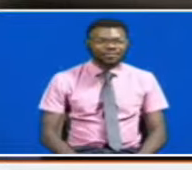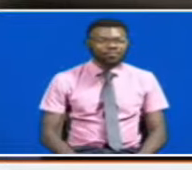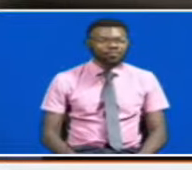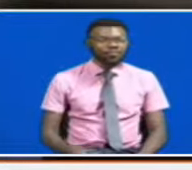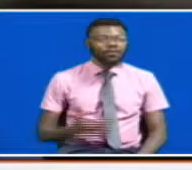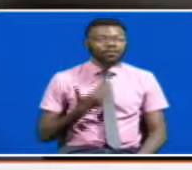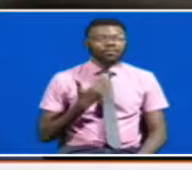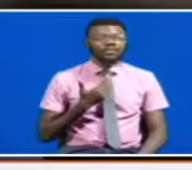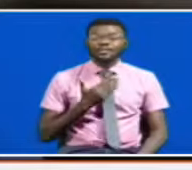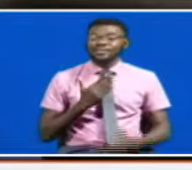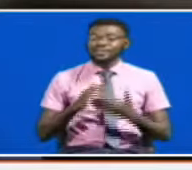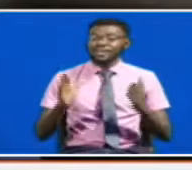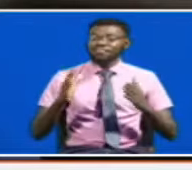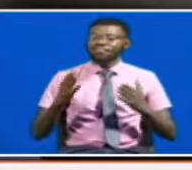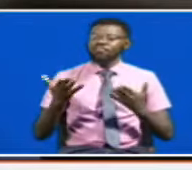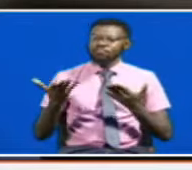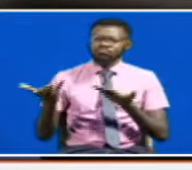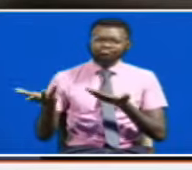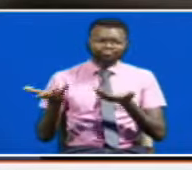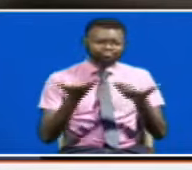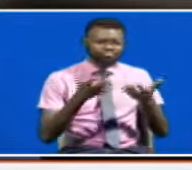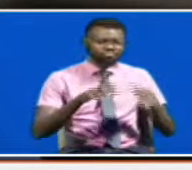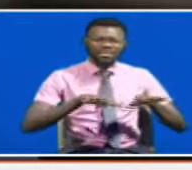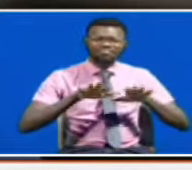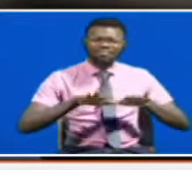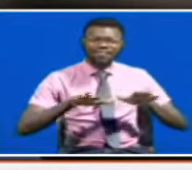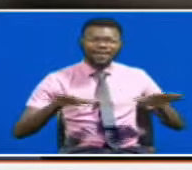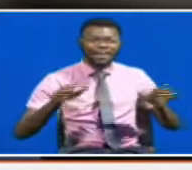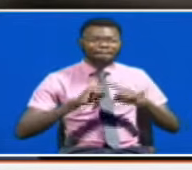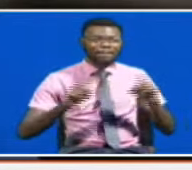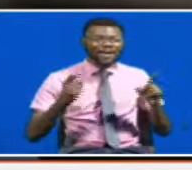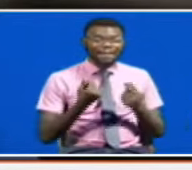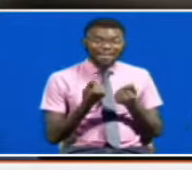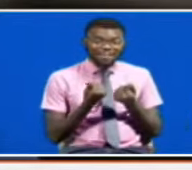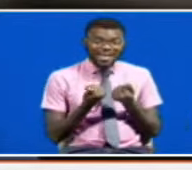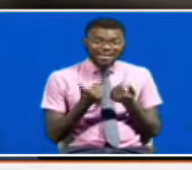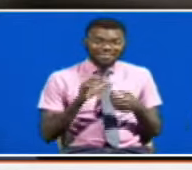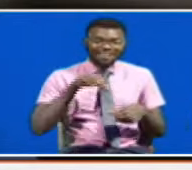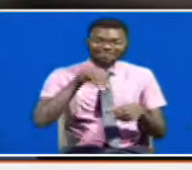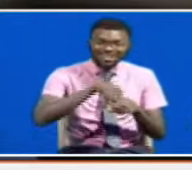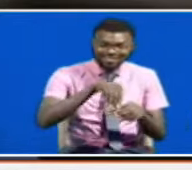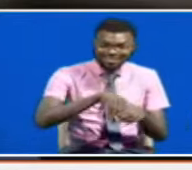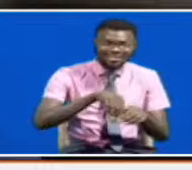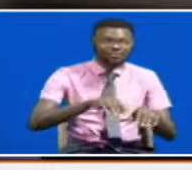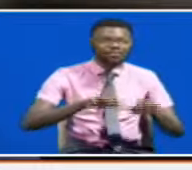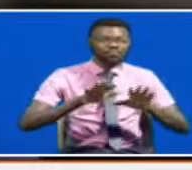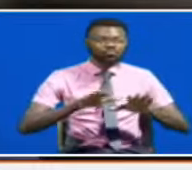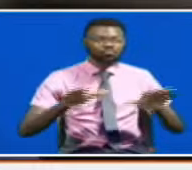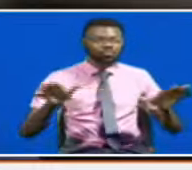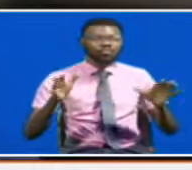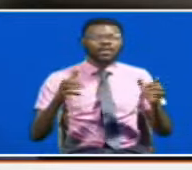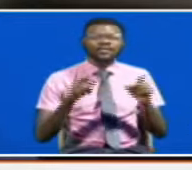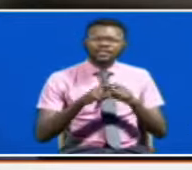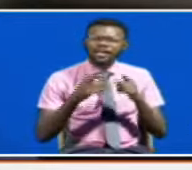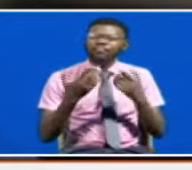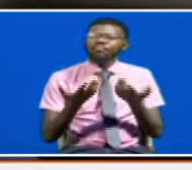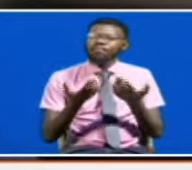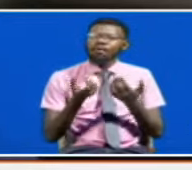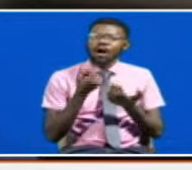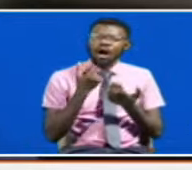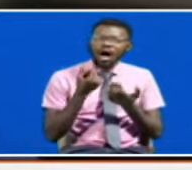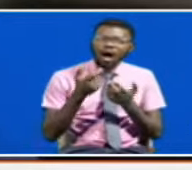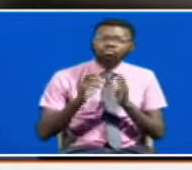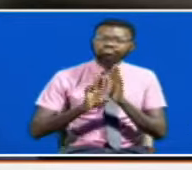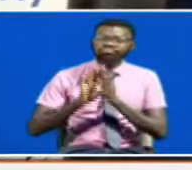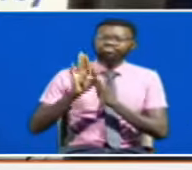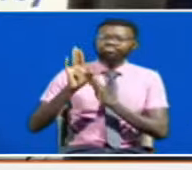there are some investment that you have to undertake. There are some money that you have to take for marketing, for product development. Other people don't